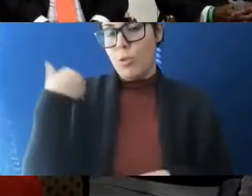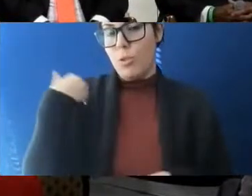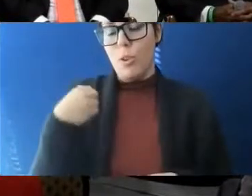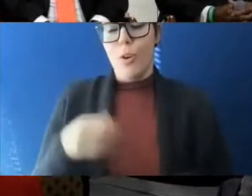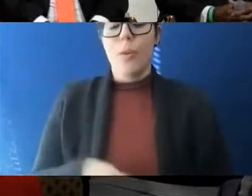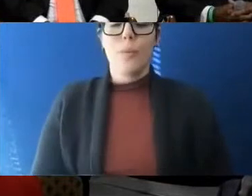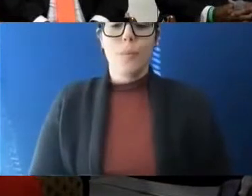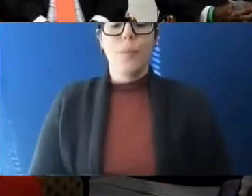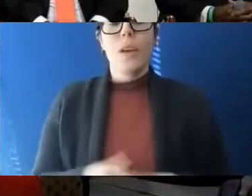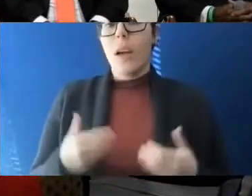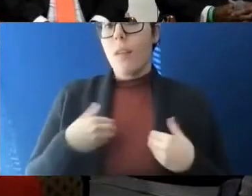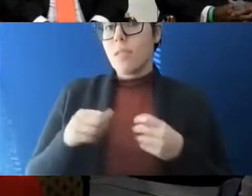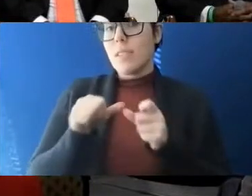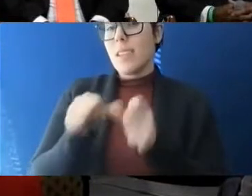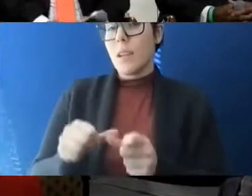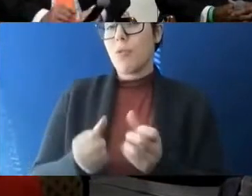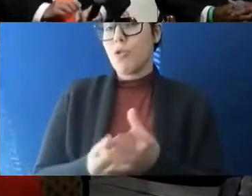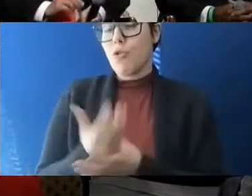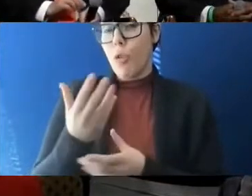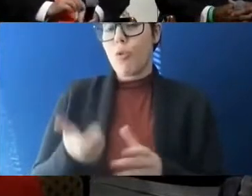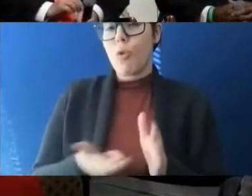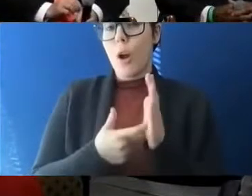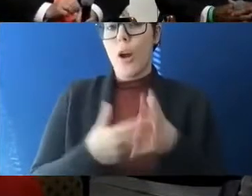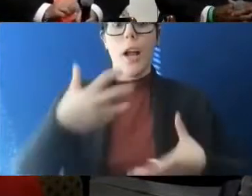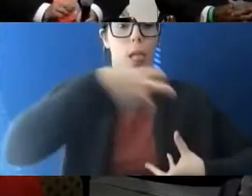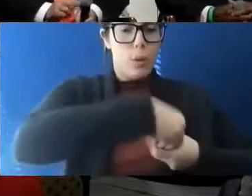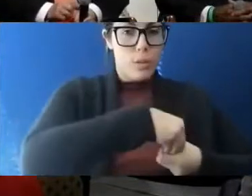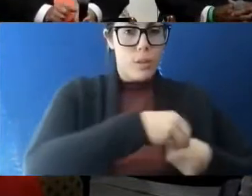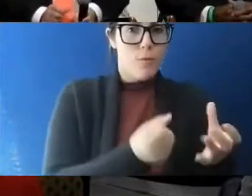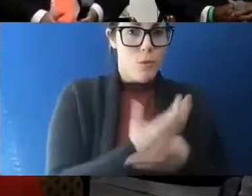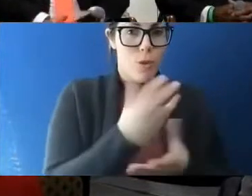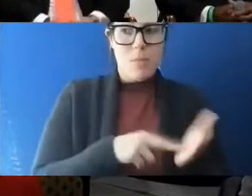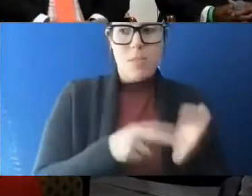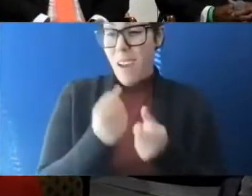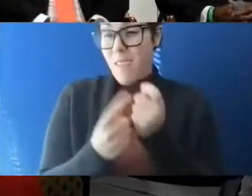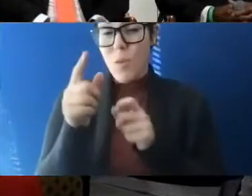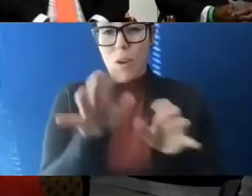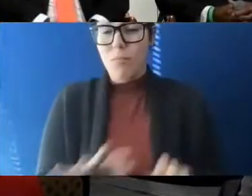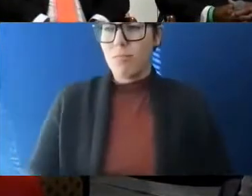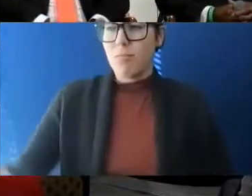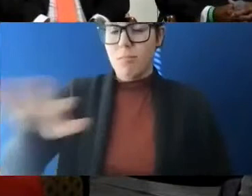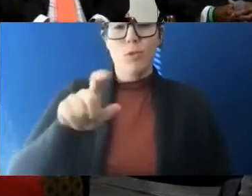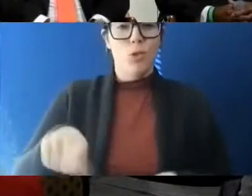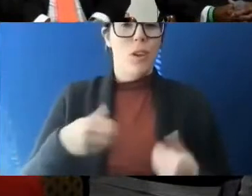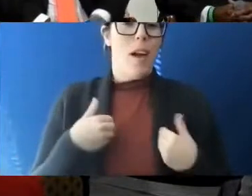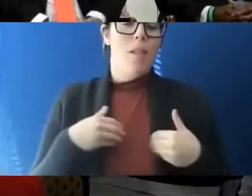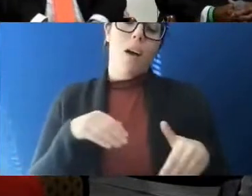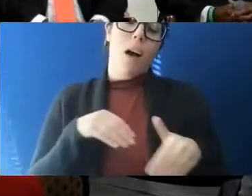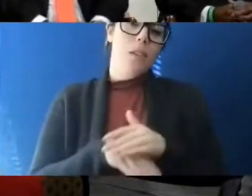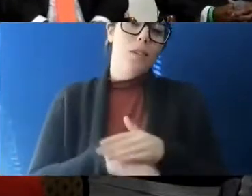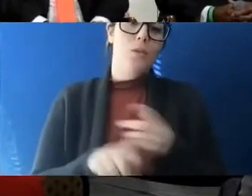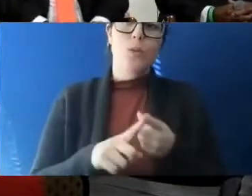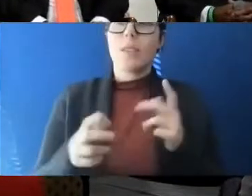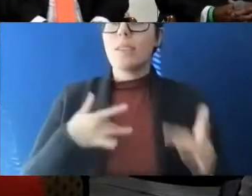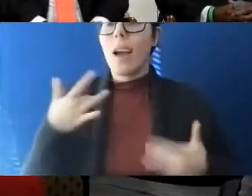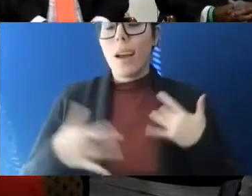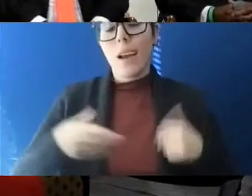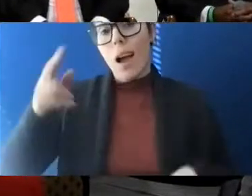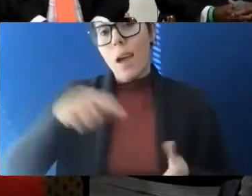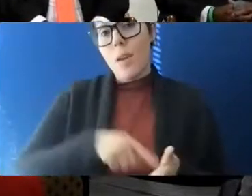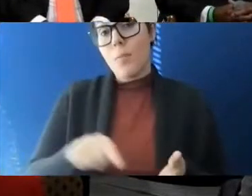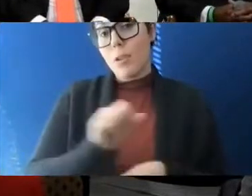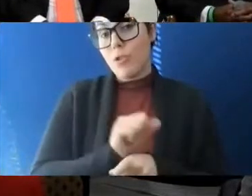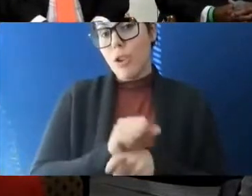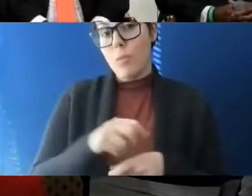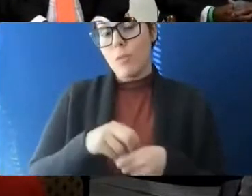have sustainable growth, you need inclusive growth, which means everybody should have access to the exciting, high-paying growth jobs of the future.